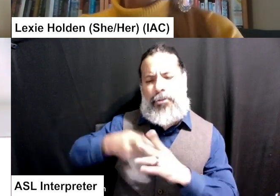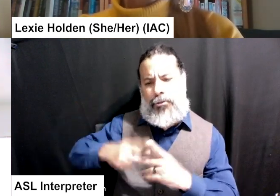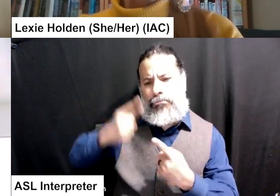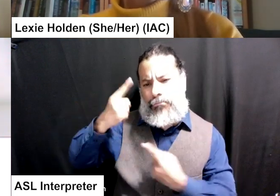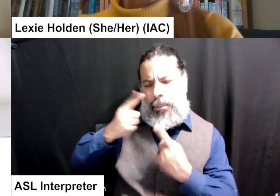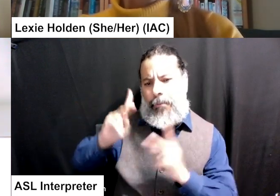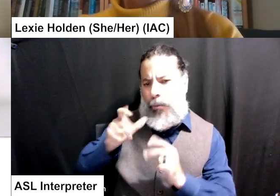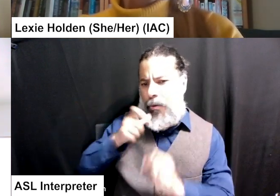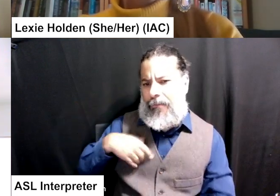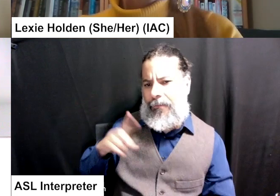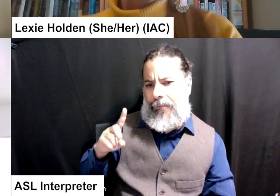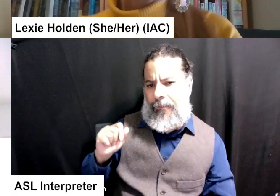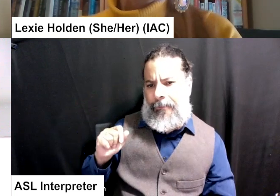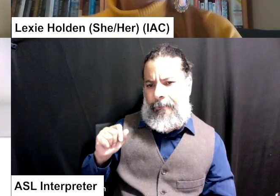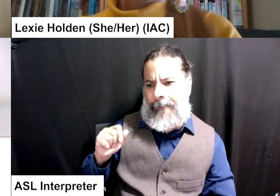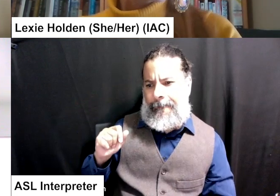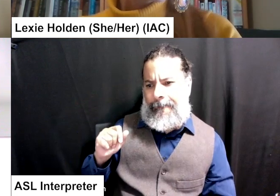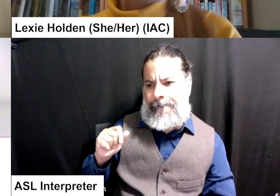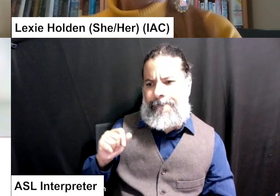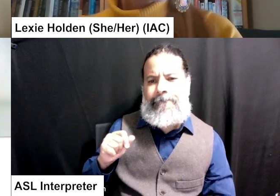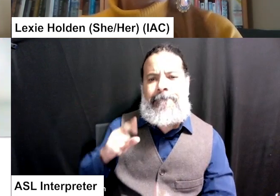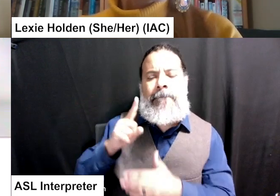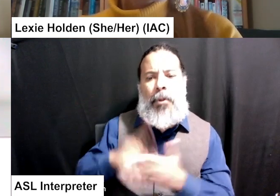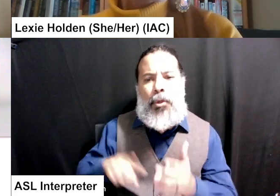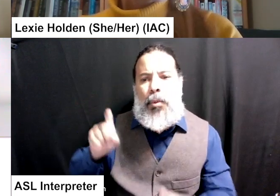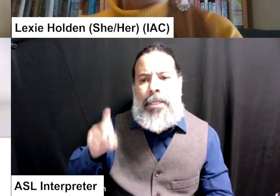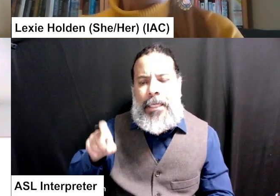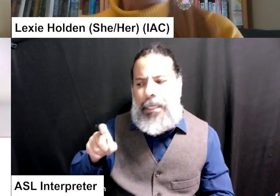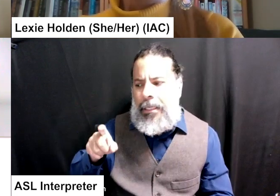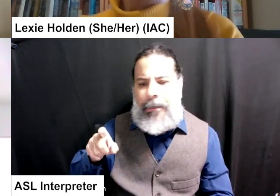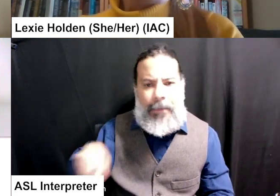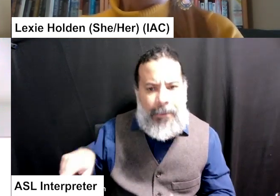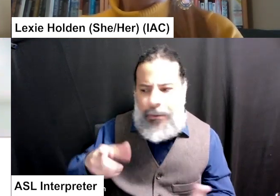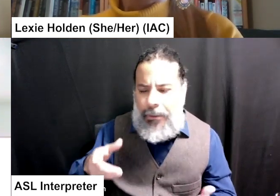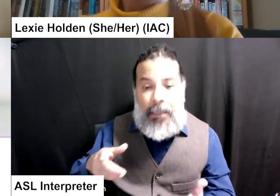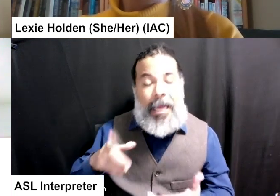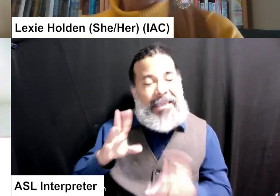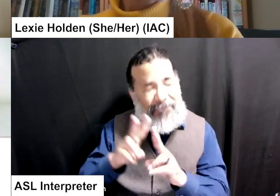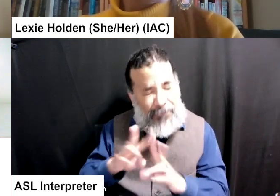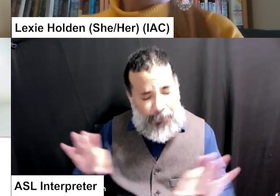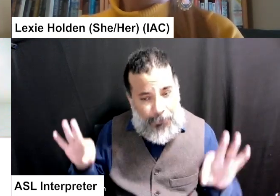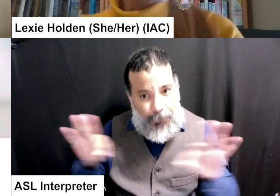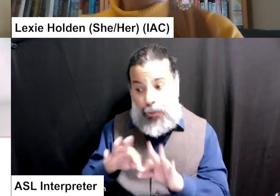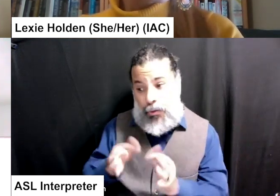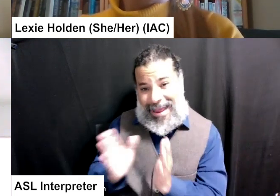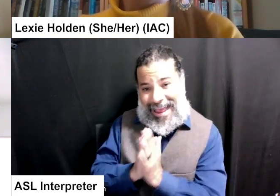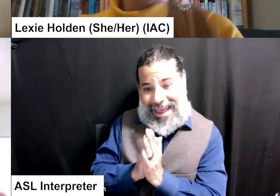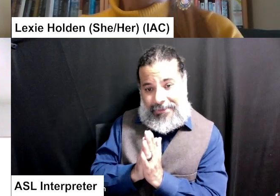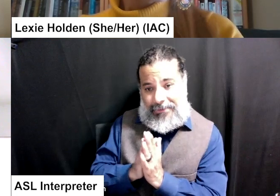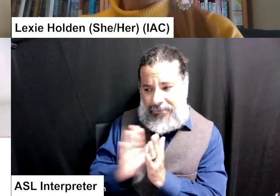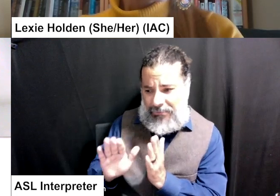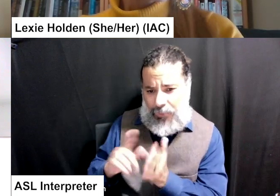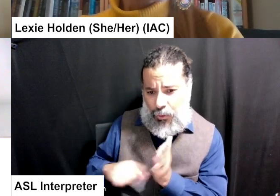with disabilities. What do you need? It is very important to ask that